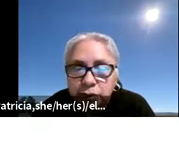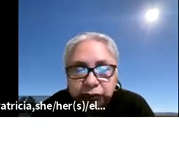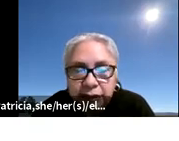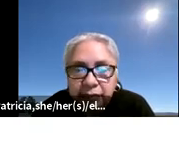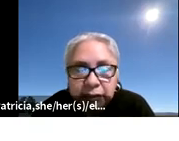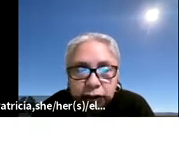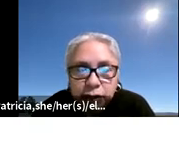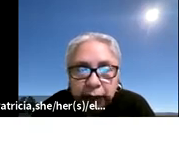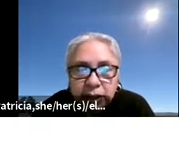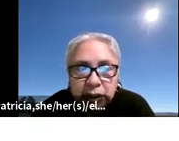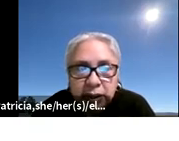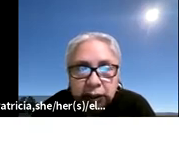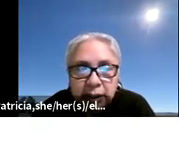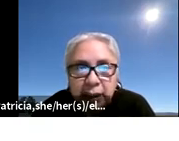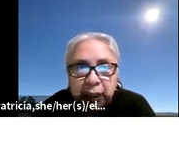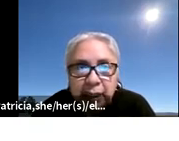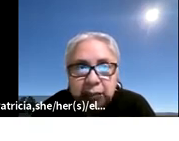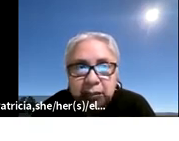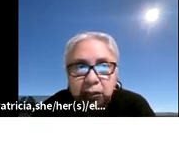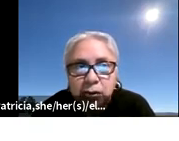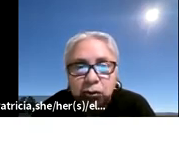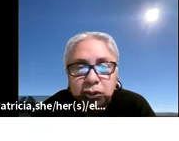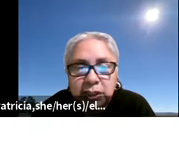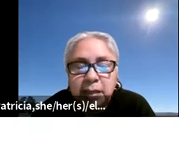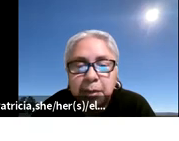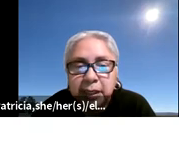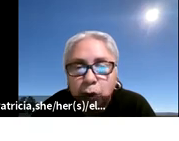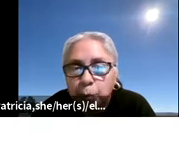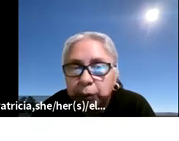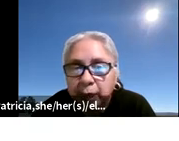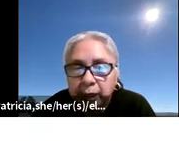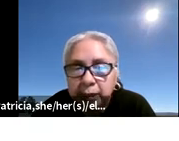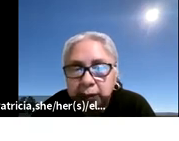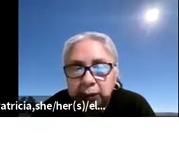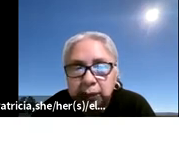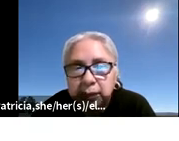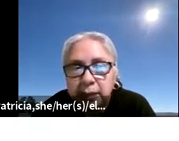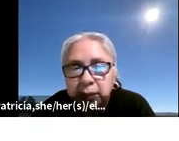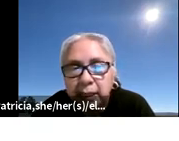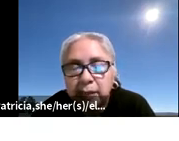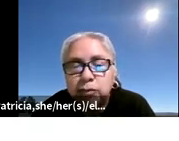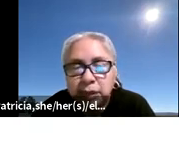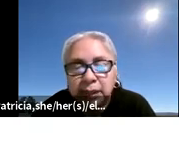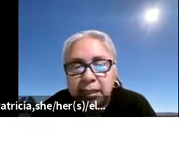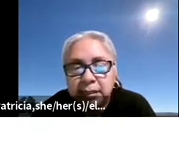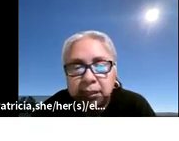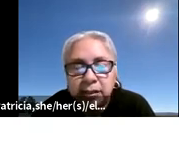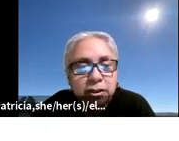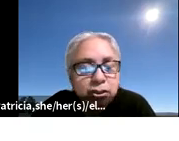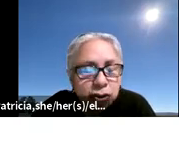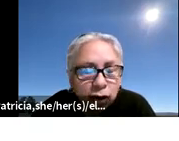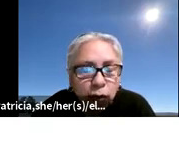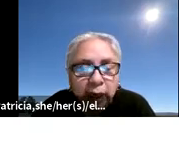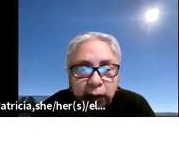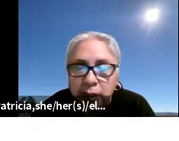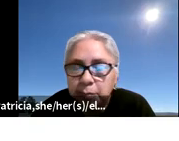Different tools for different situation. And so keeping an open mind and realizing there